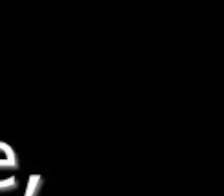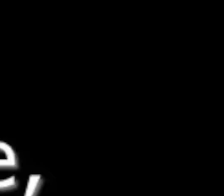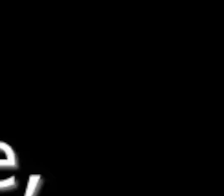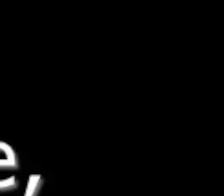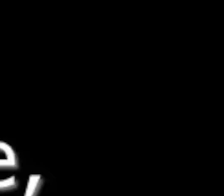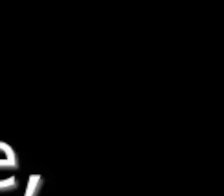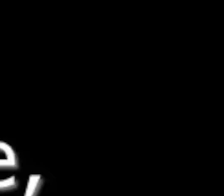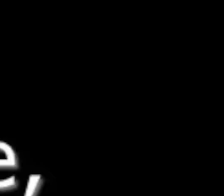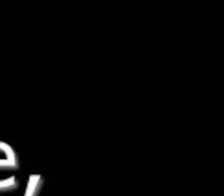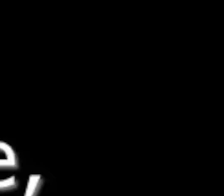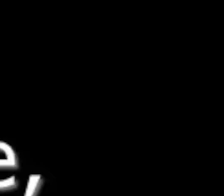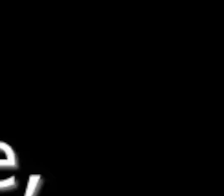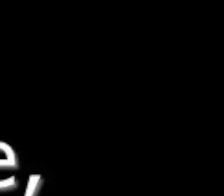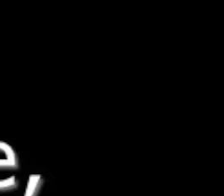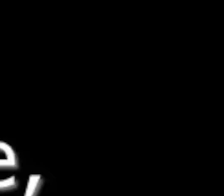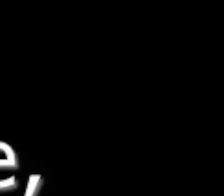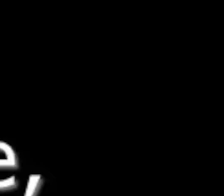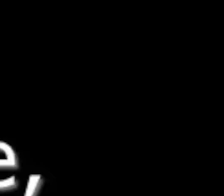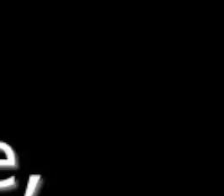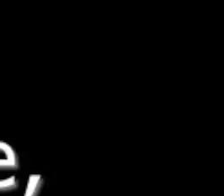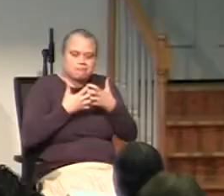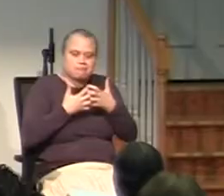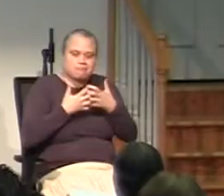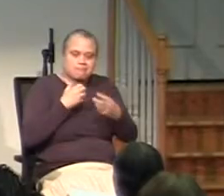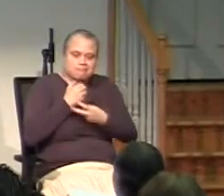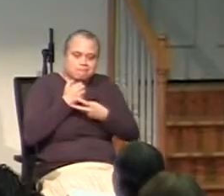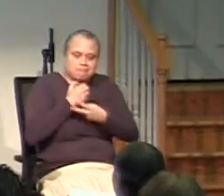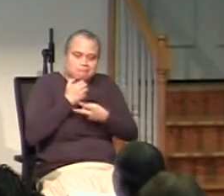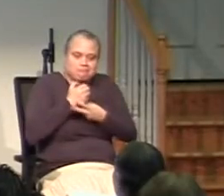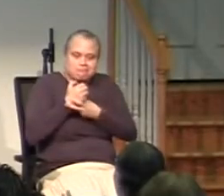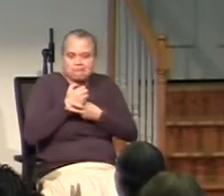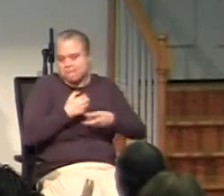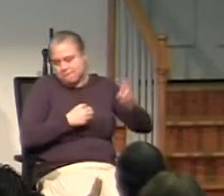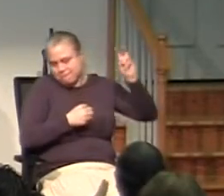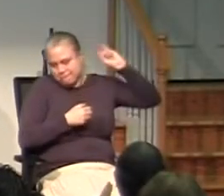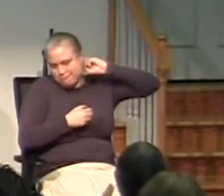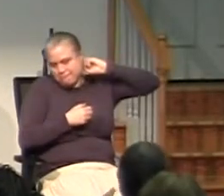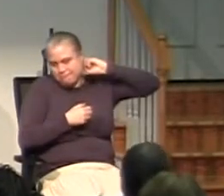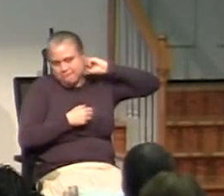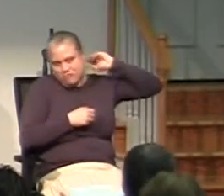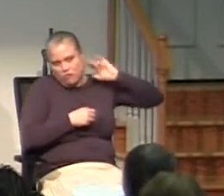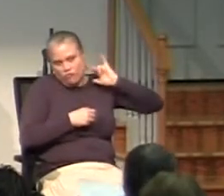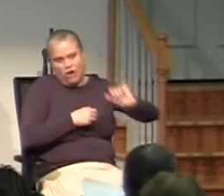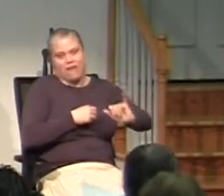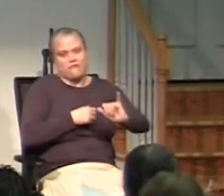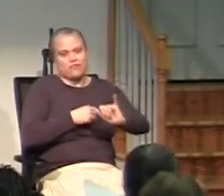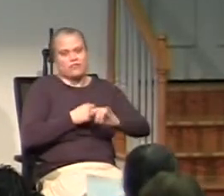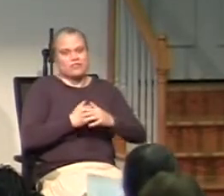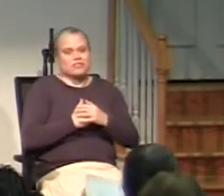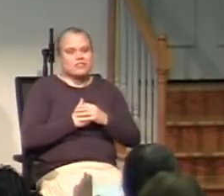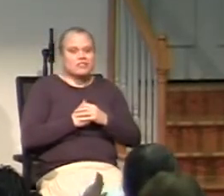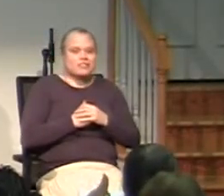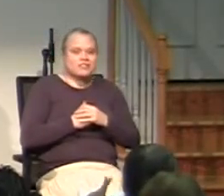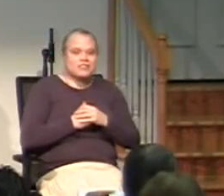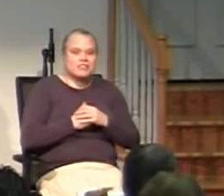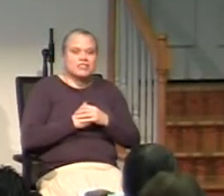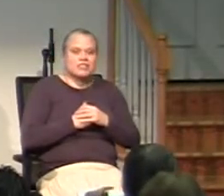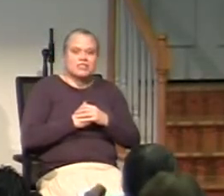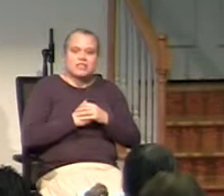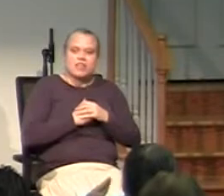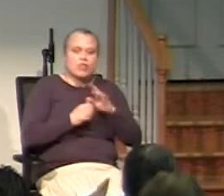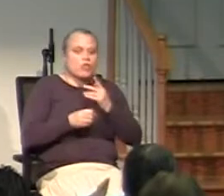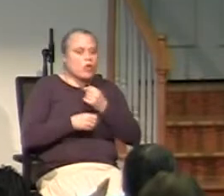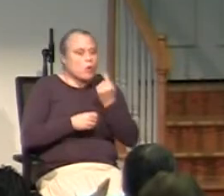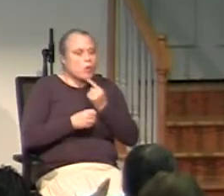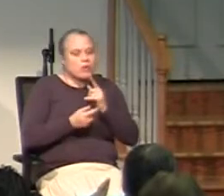form. It's all there. Everything we've ever done, especially if it goes into long-term memory. It is permanent. The only way they can be